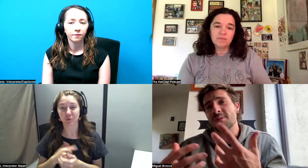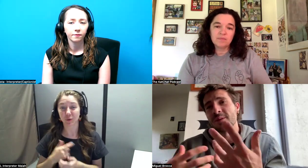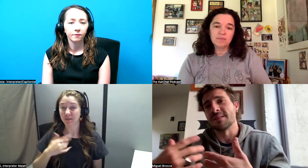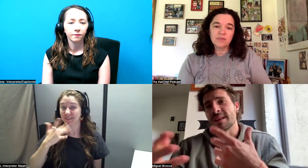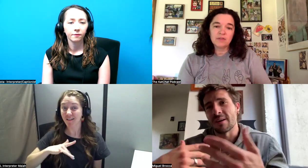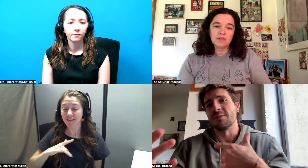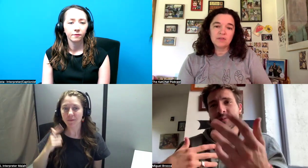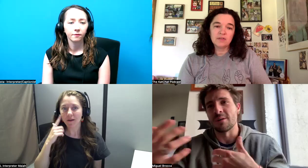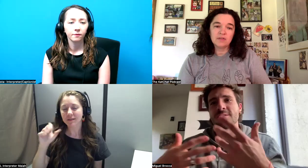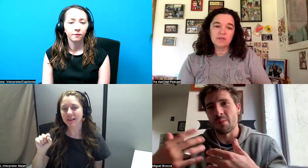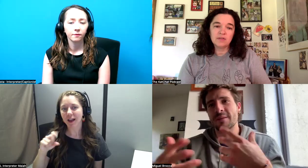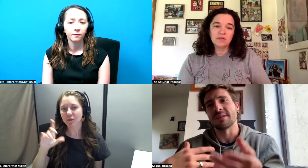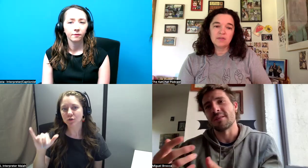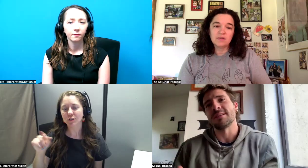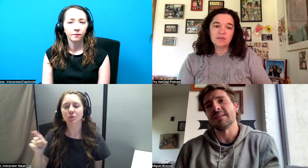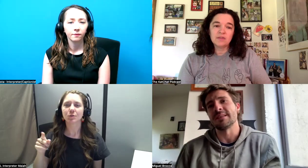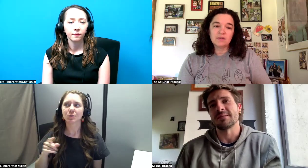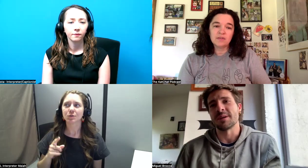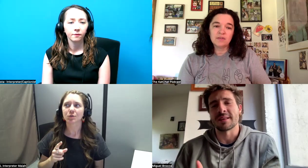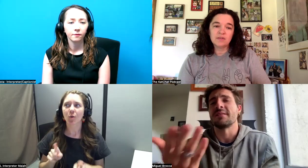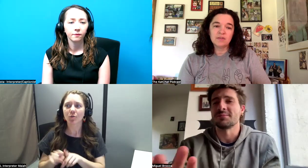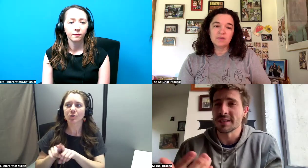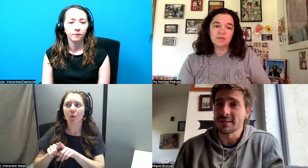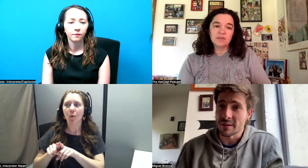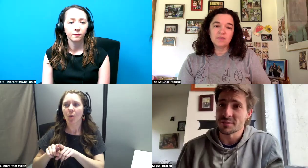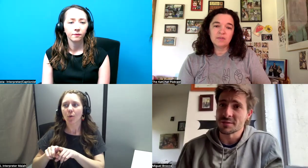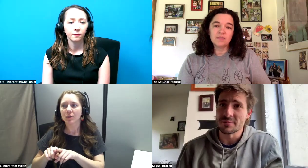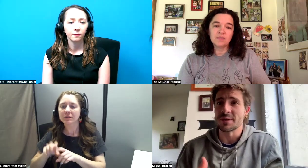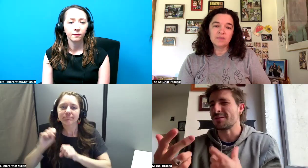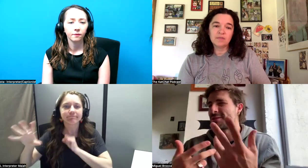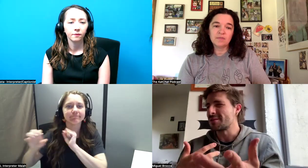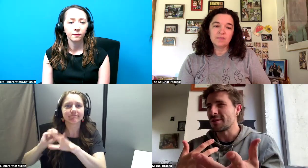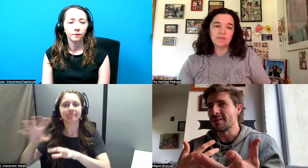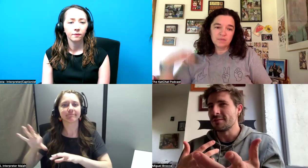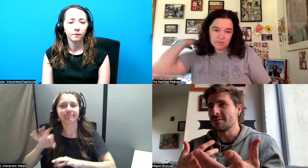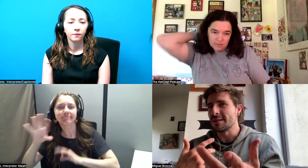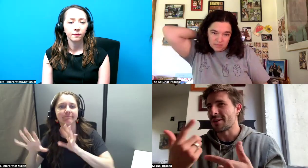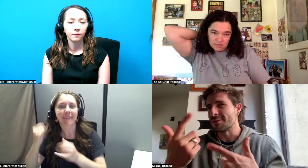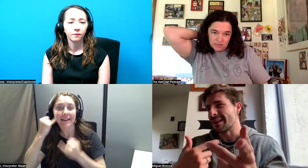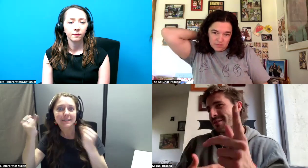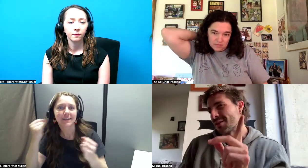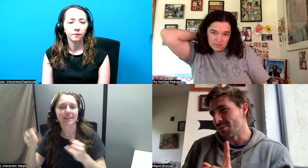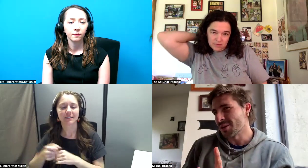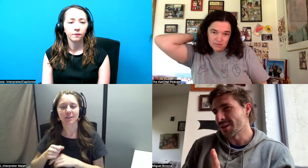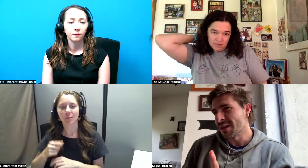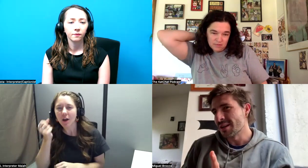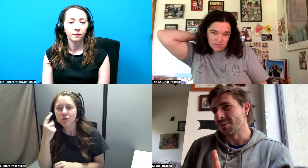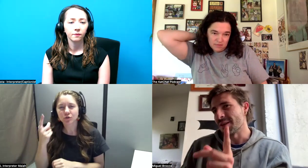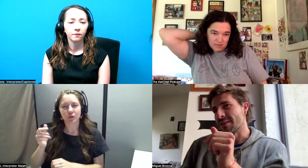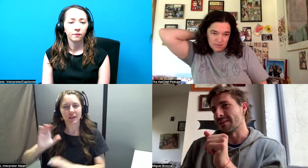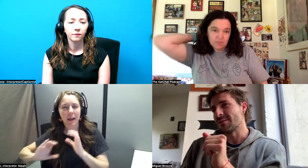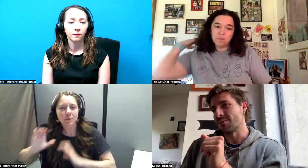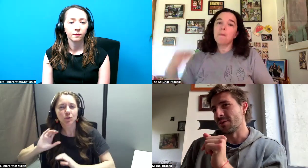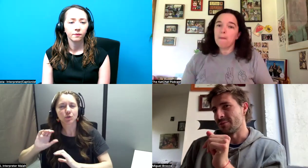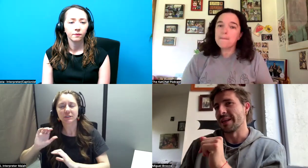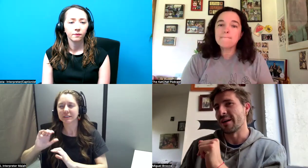was always like also bouncing off ideas, and we had like this really good chemistry, and we understood each other's sense of humor, which I